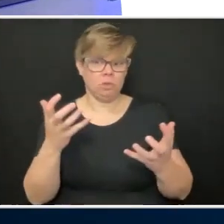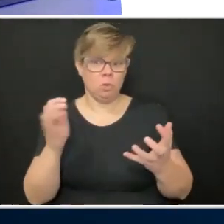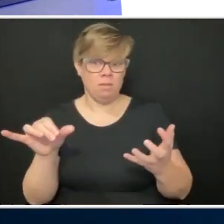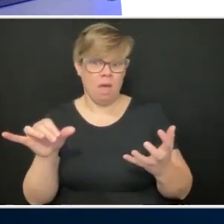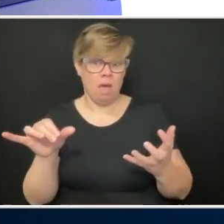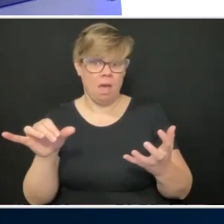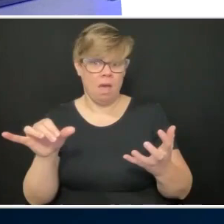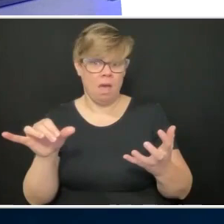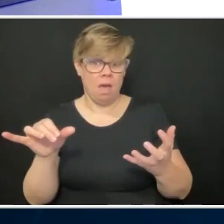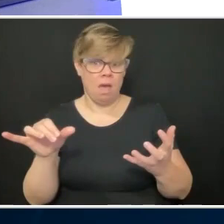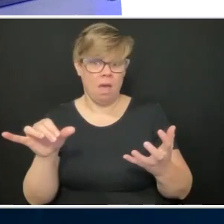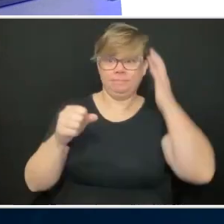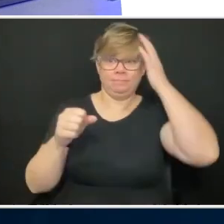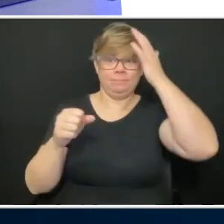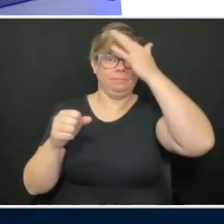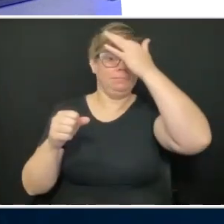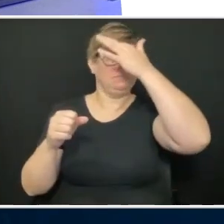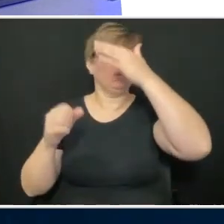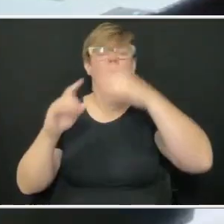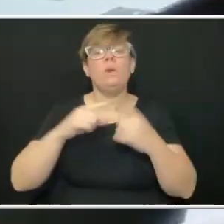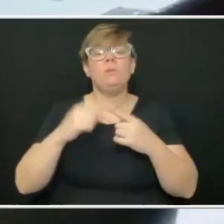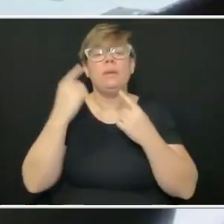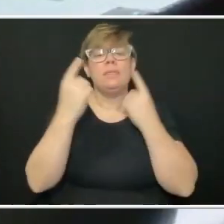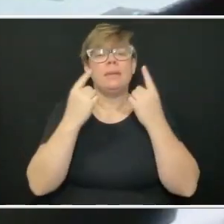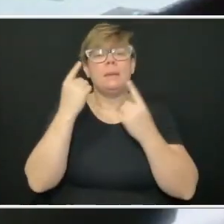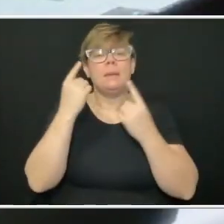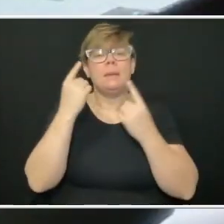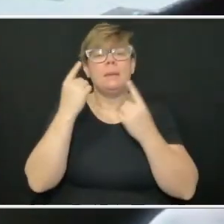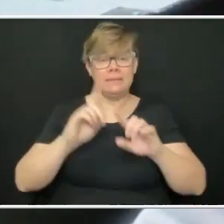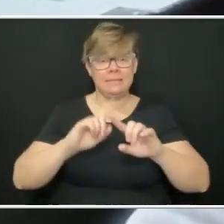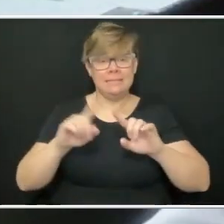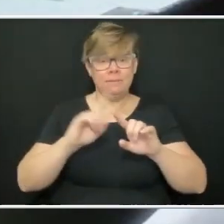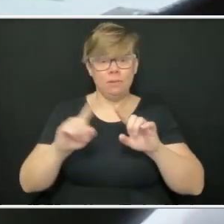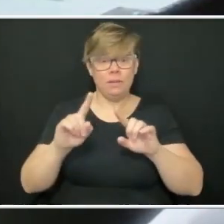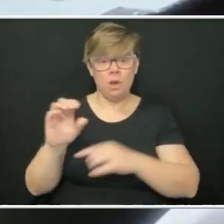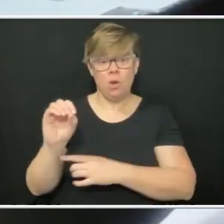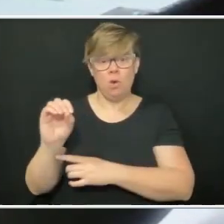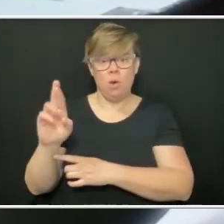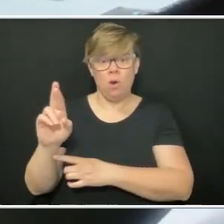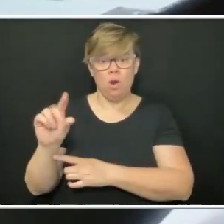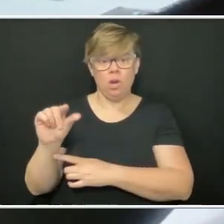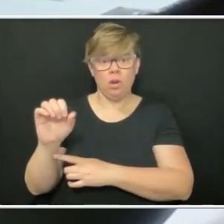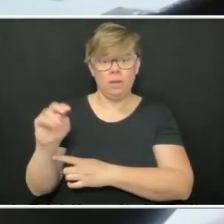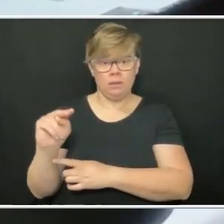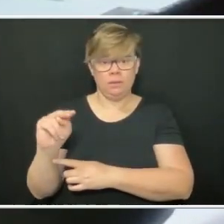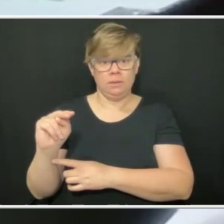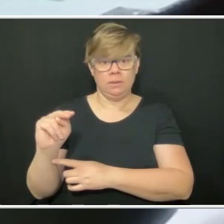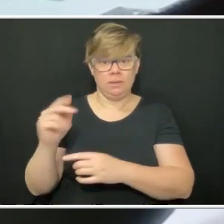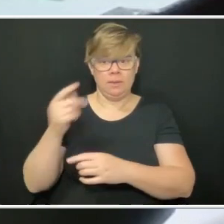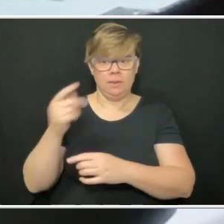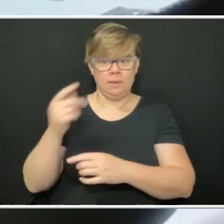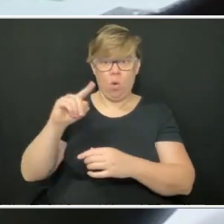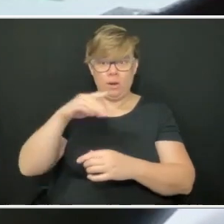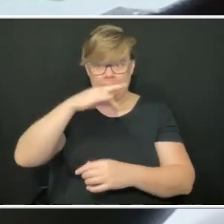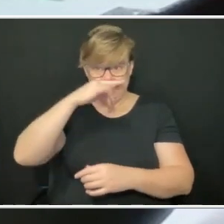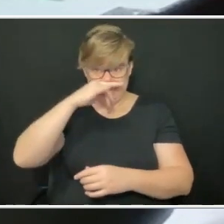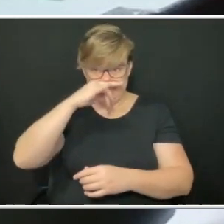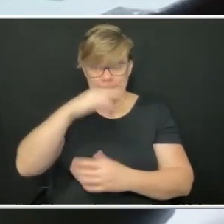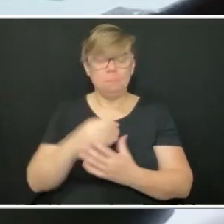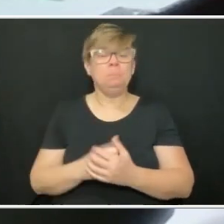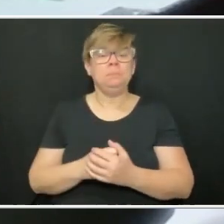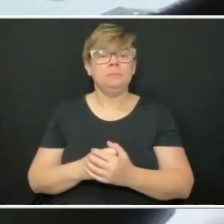yeah, couple of. So when we think about different organs for kiddos, basically you have two routes. One is